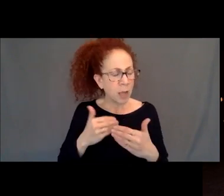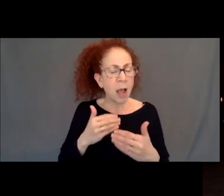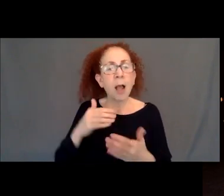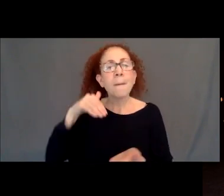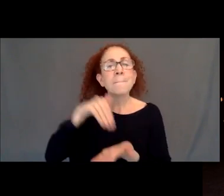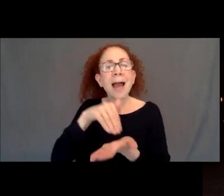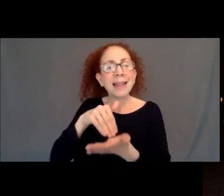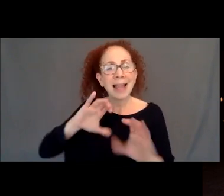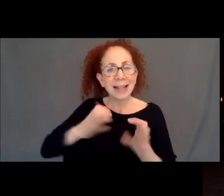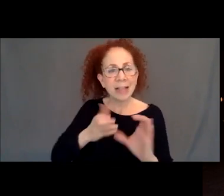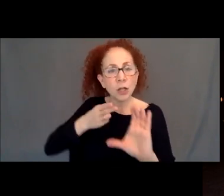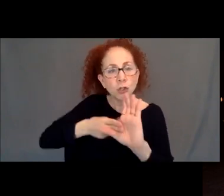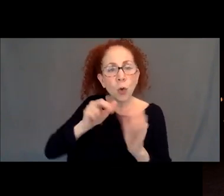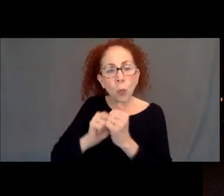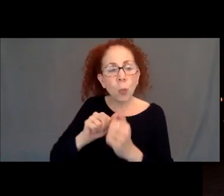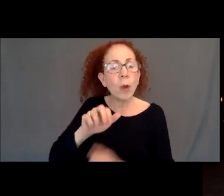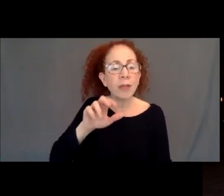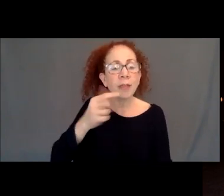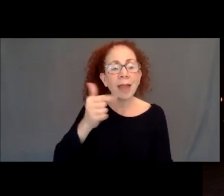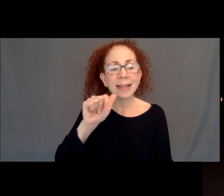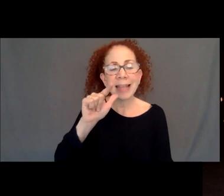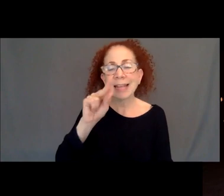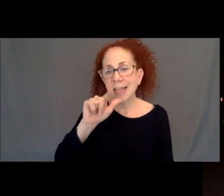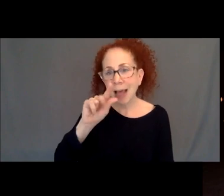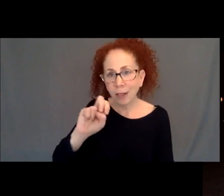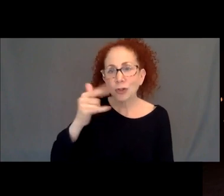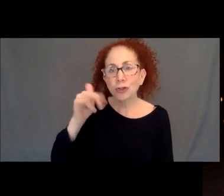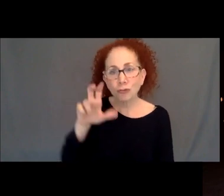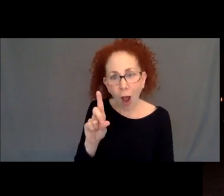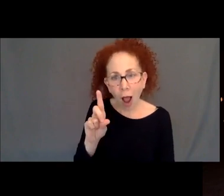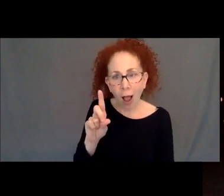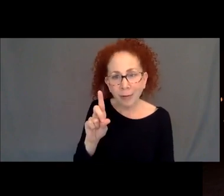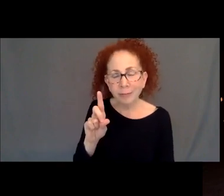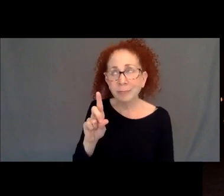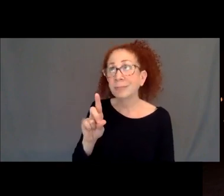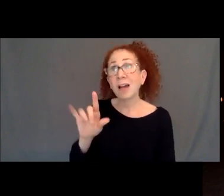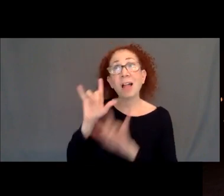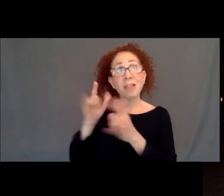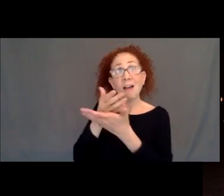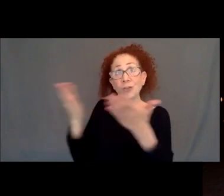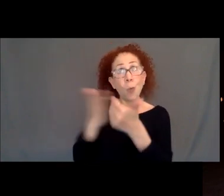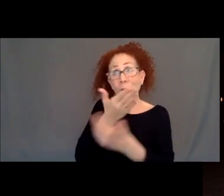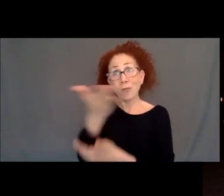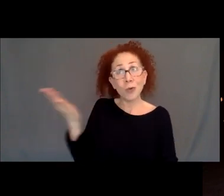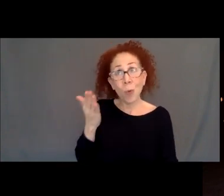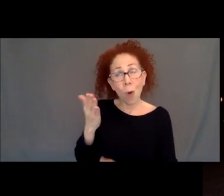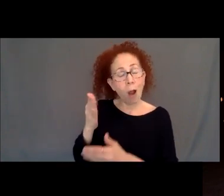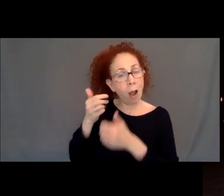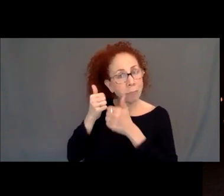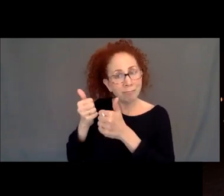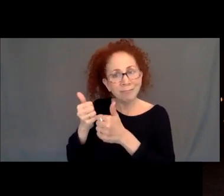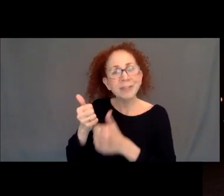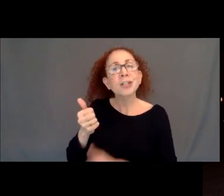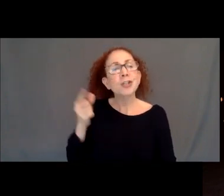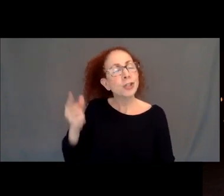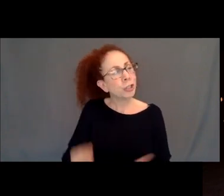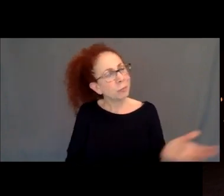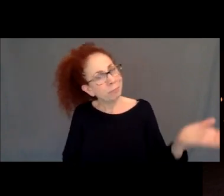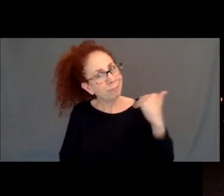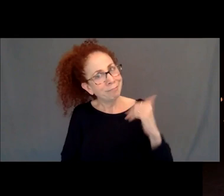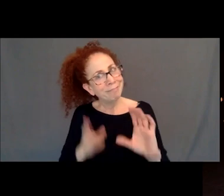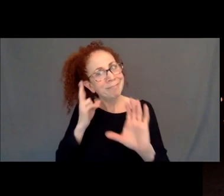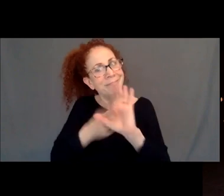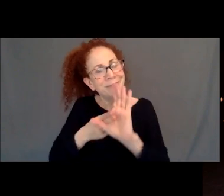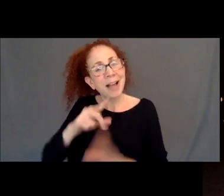ballet class with Dr. Gaynell Shiraz, so much love to you, wherever you are in the country. She was like, why don't you do